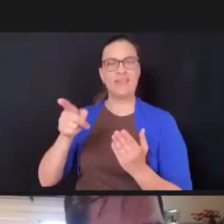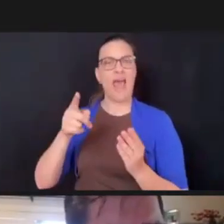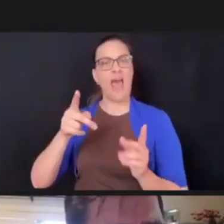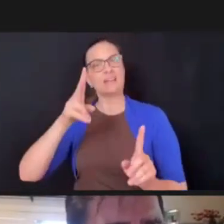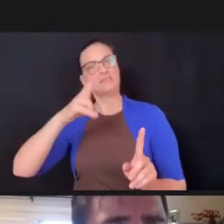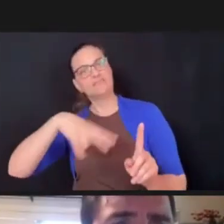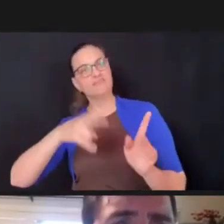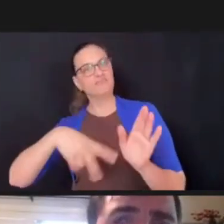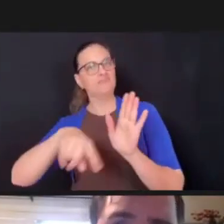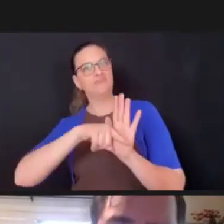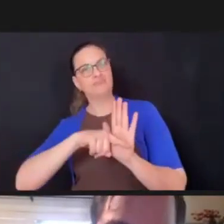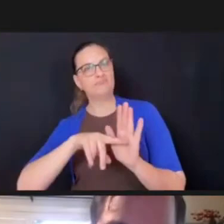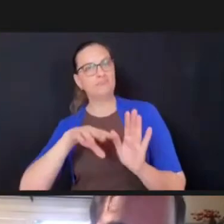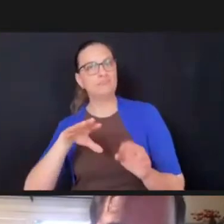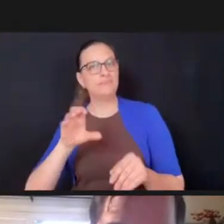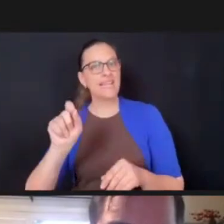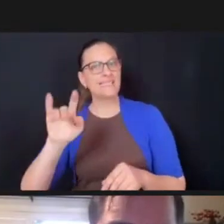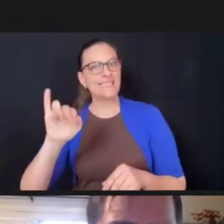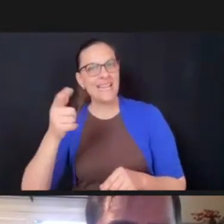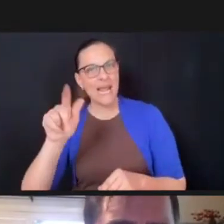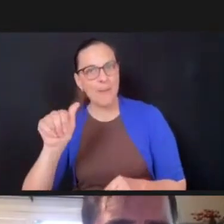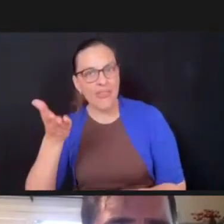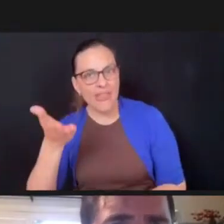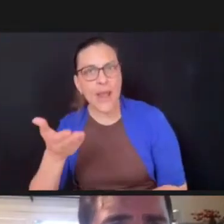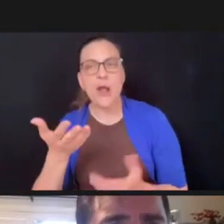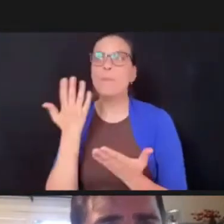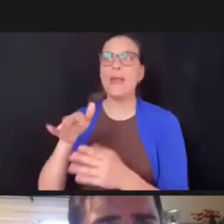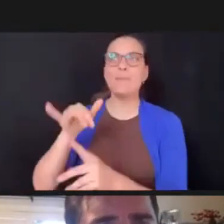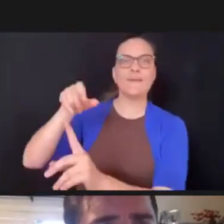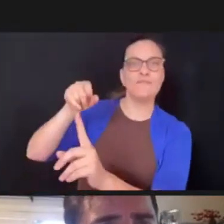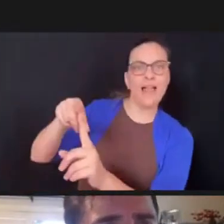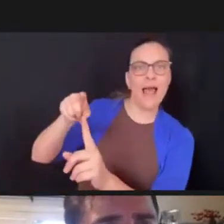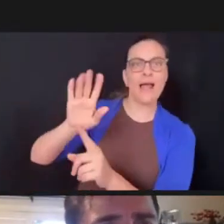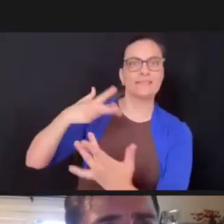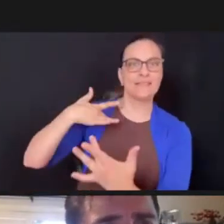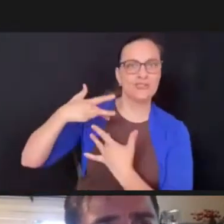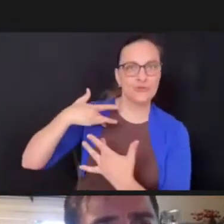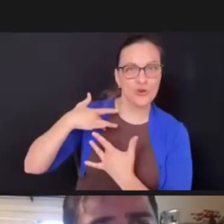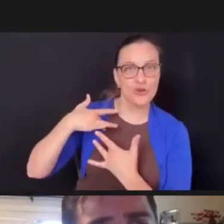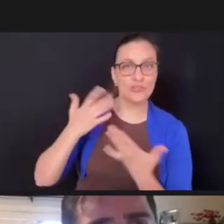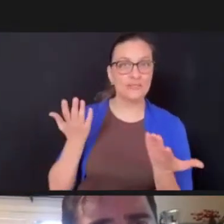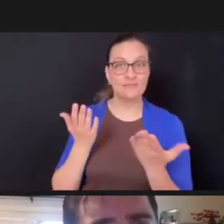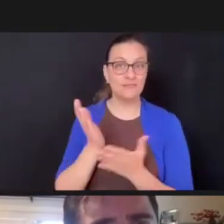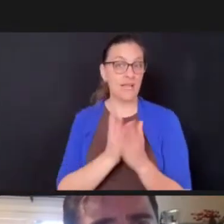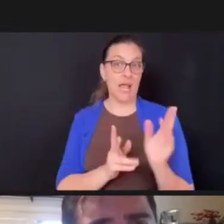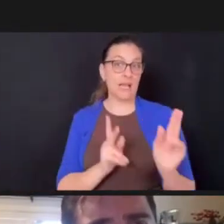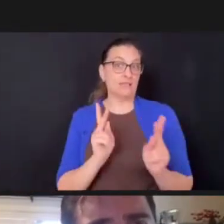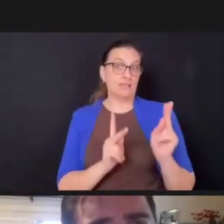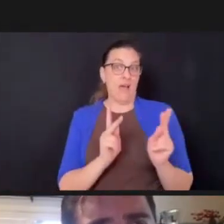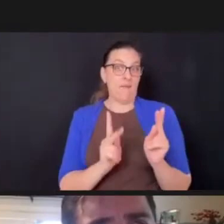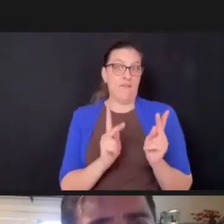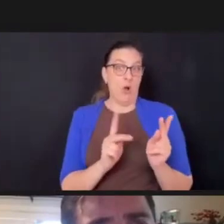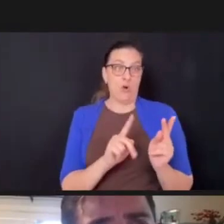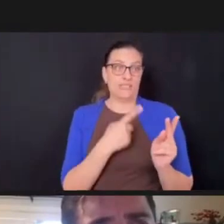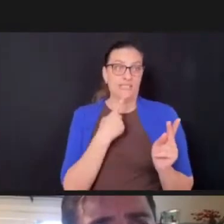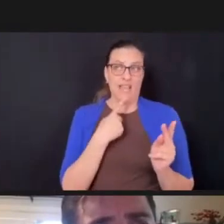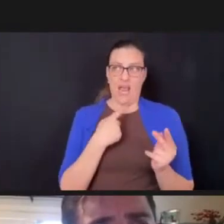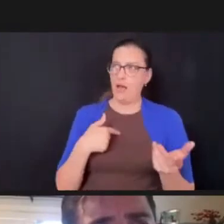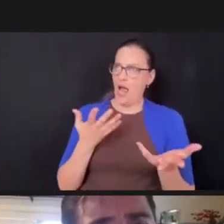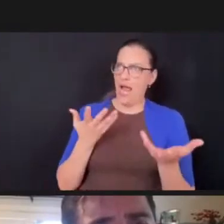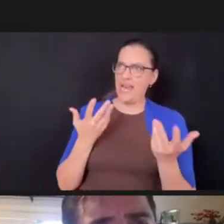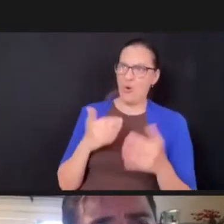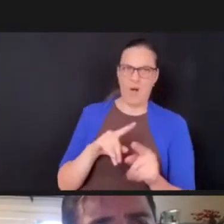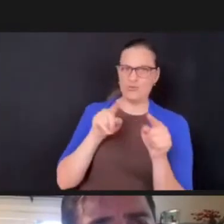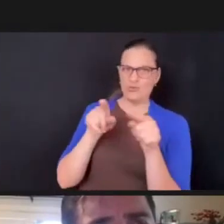concerns. And I've had some folks say, I don't want to be at a place that doesn't kind of acknowledge my full